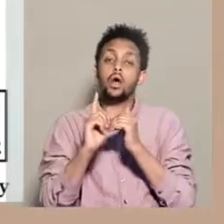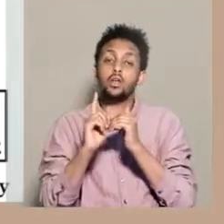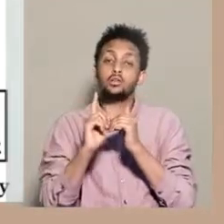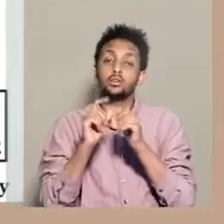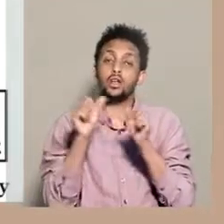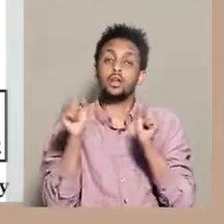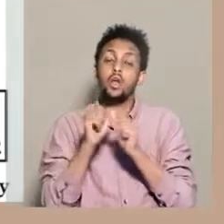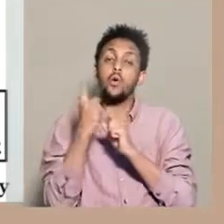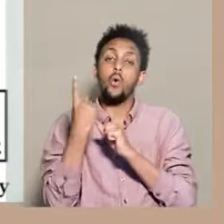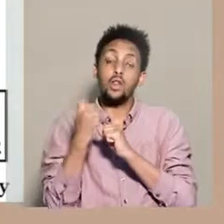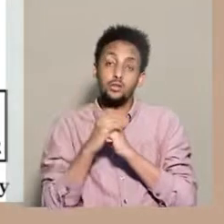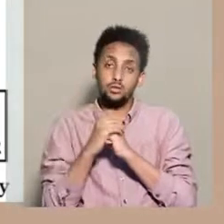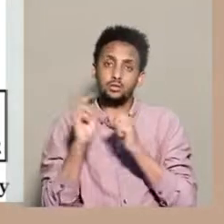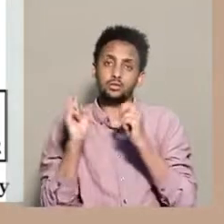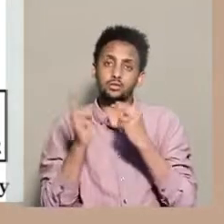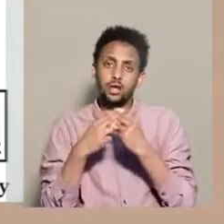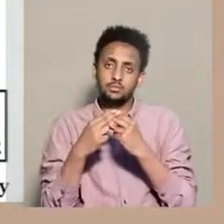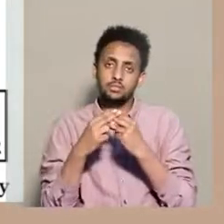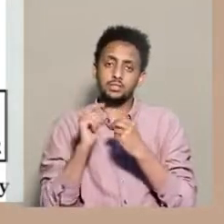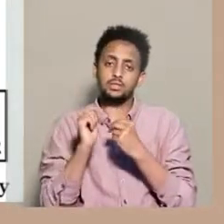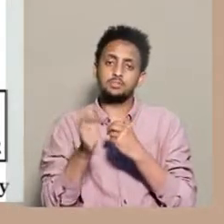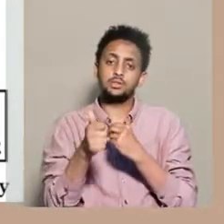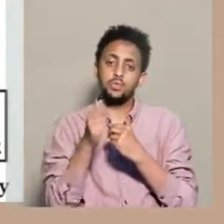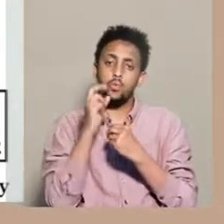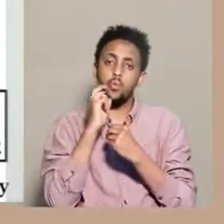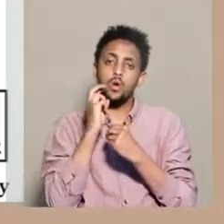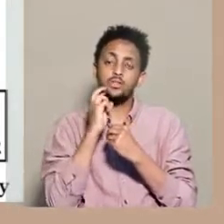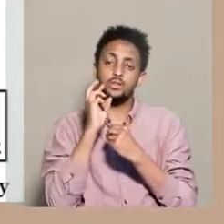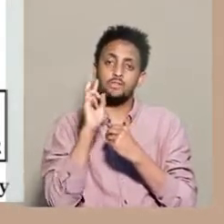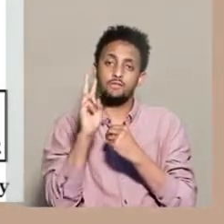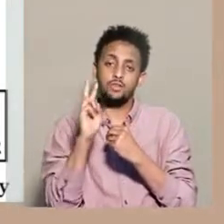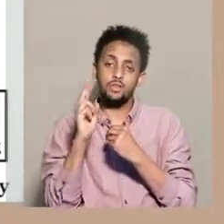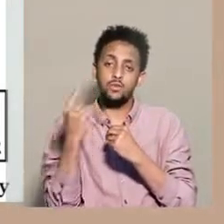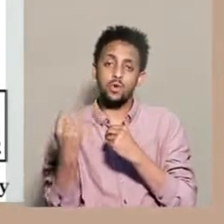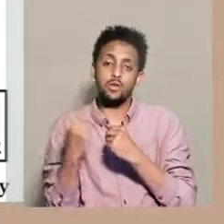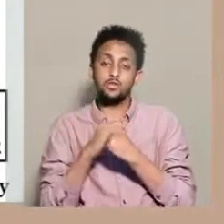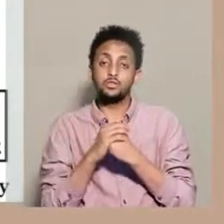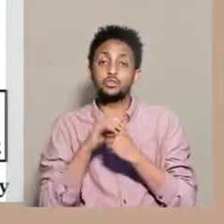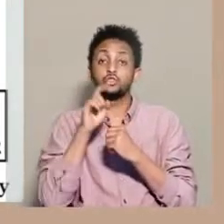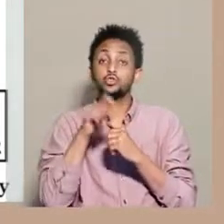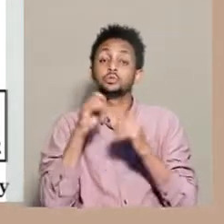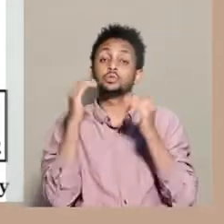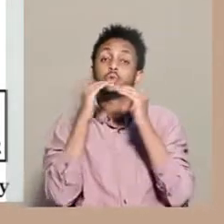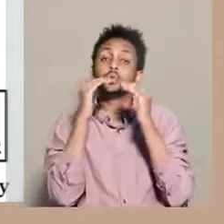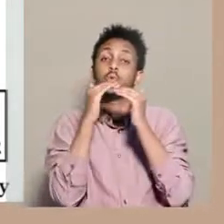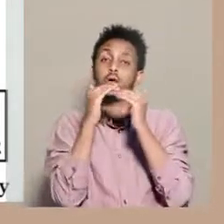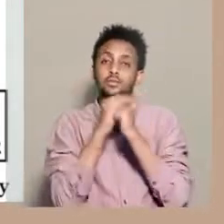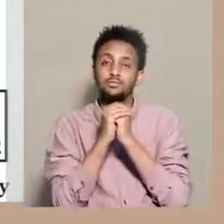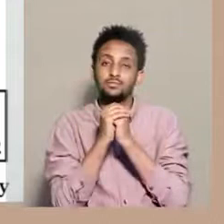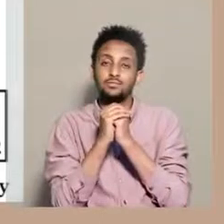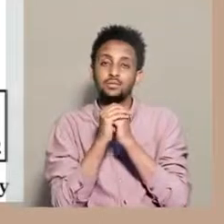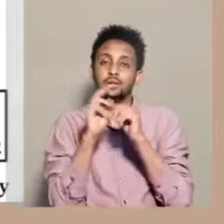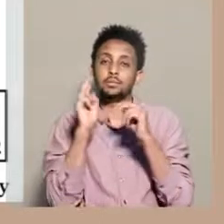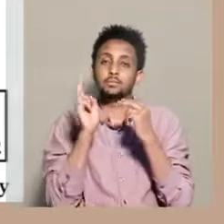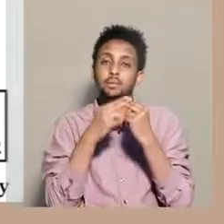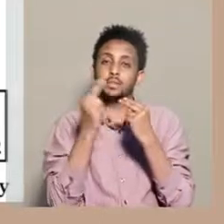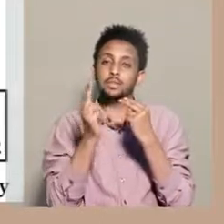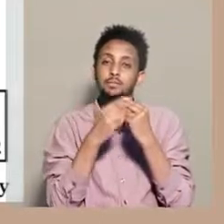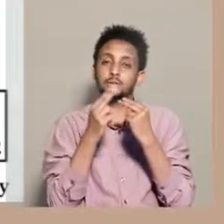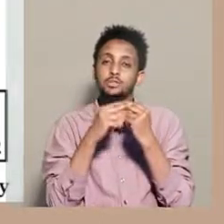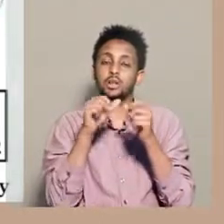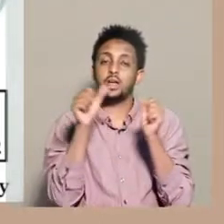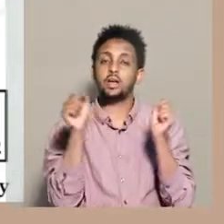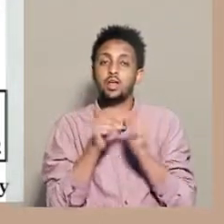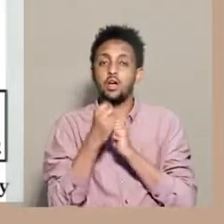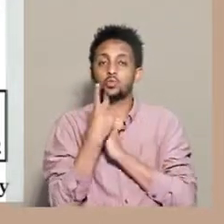the cross-sectional area 1 times the speed of the water at point 1 should be equals to the multiplication of